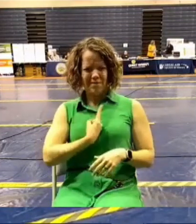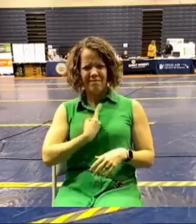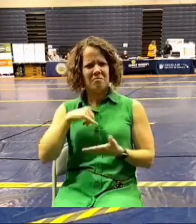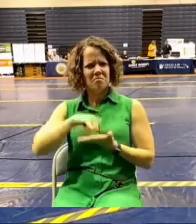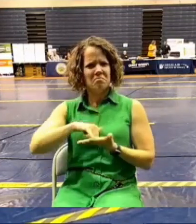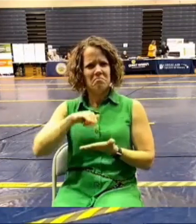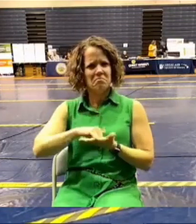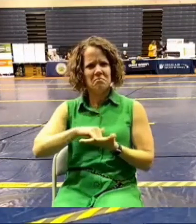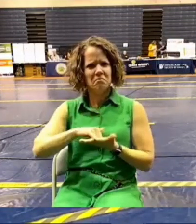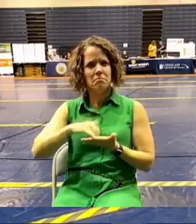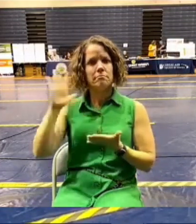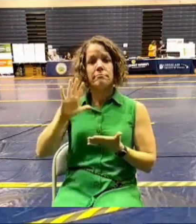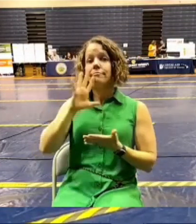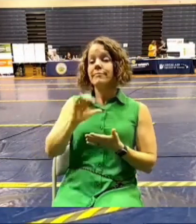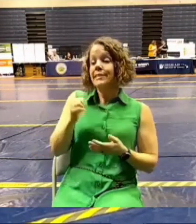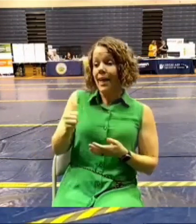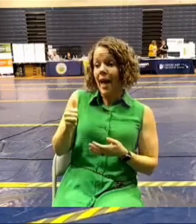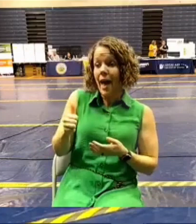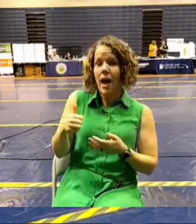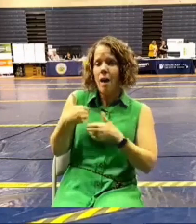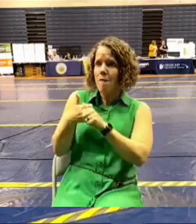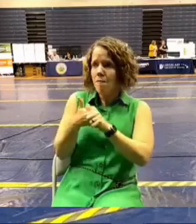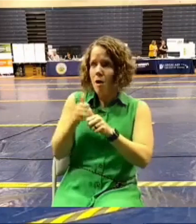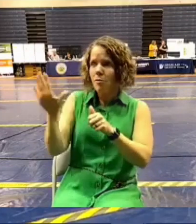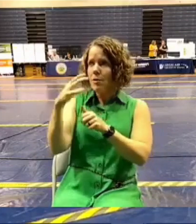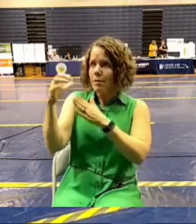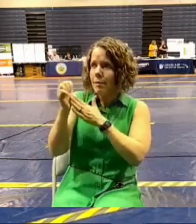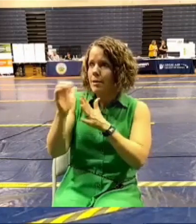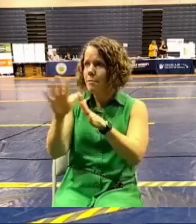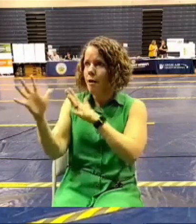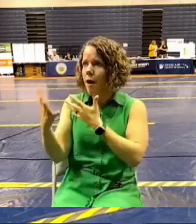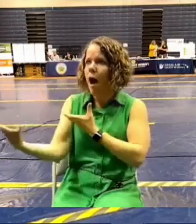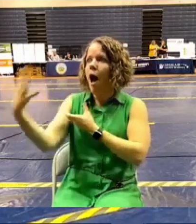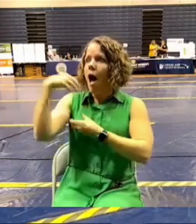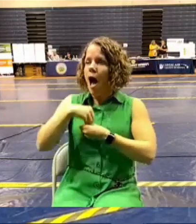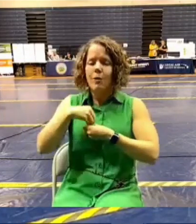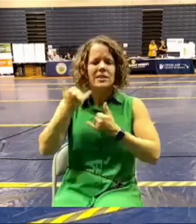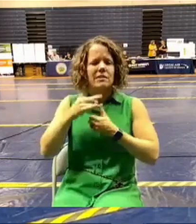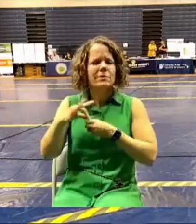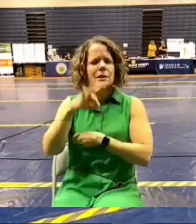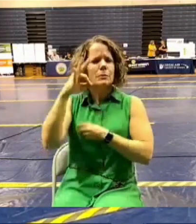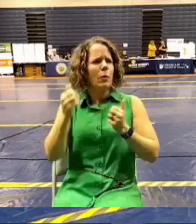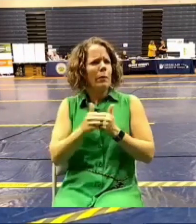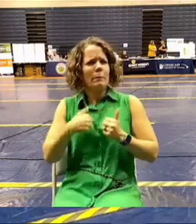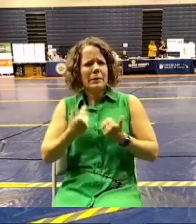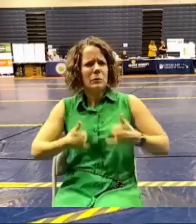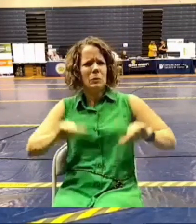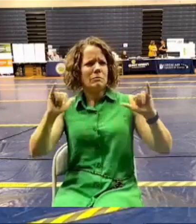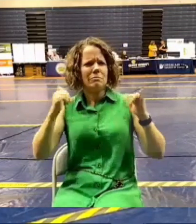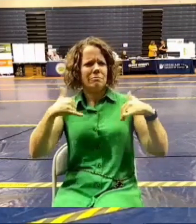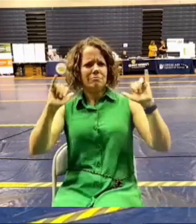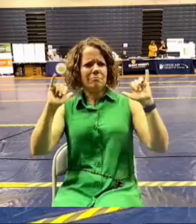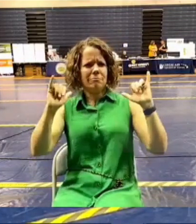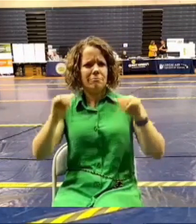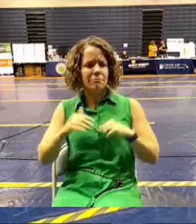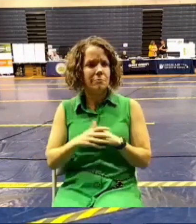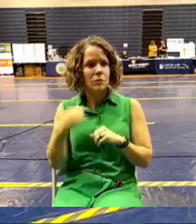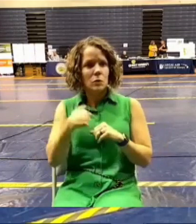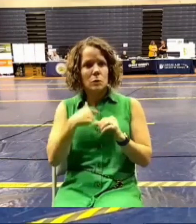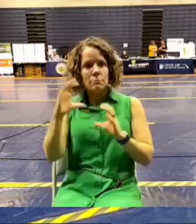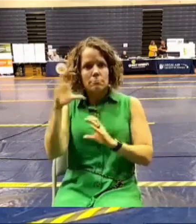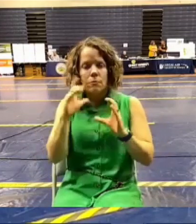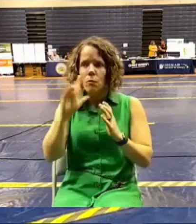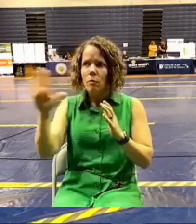and I'm still under their leadership, right? And so we seek out their mana'o. We seek out